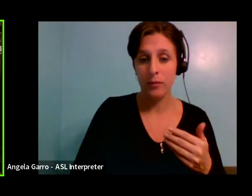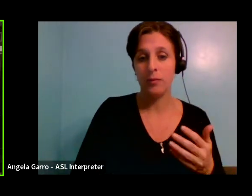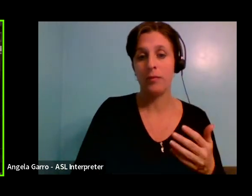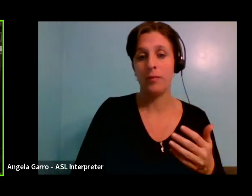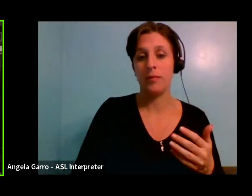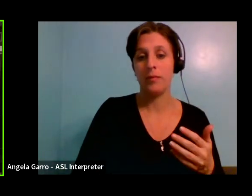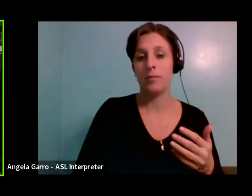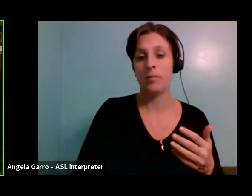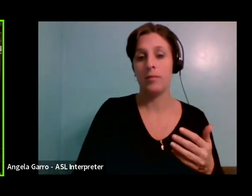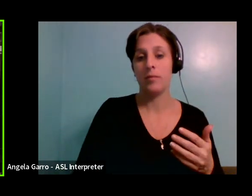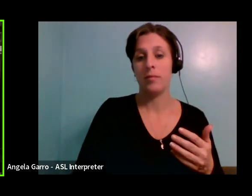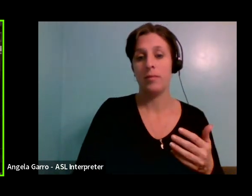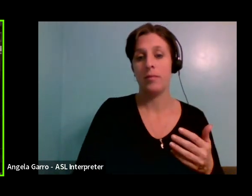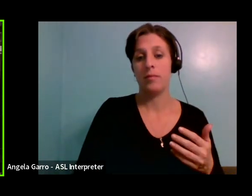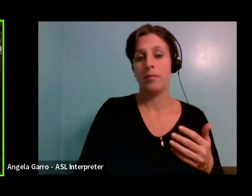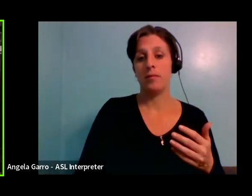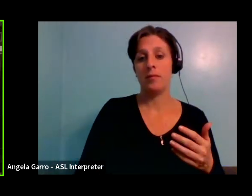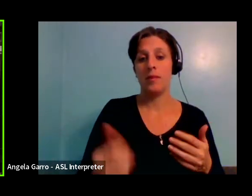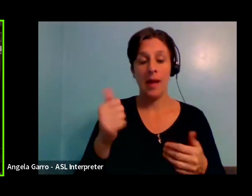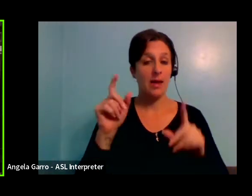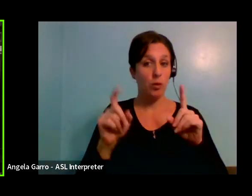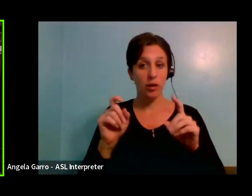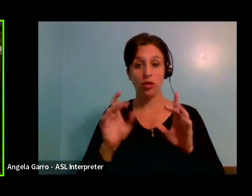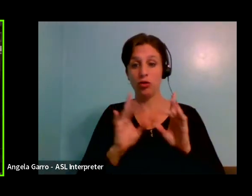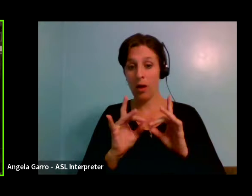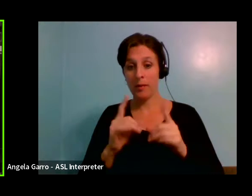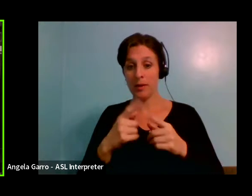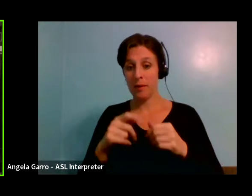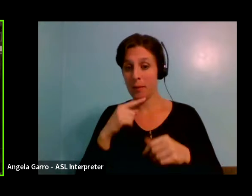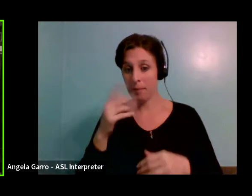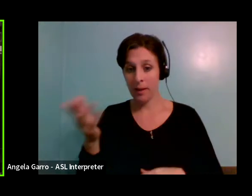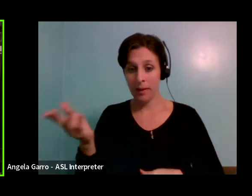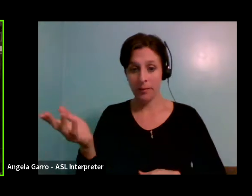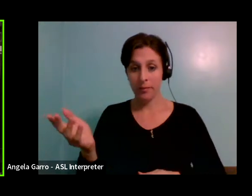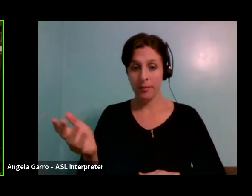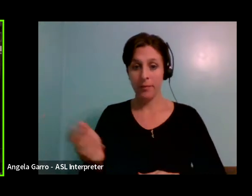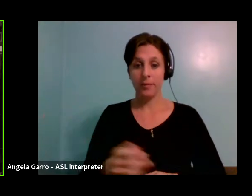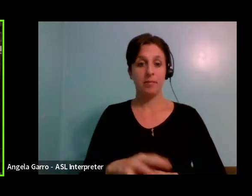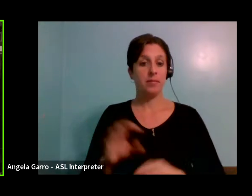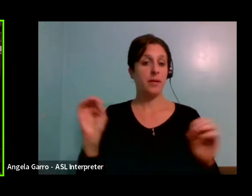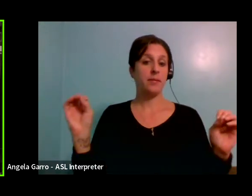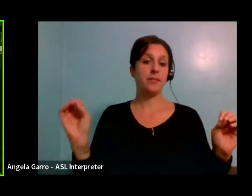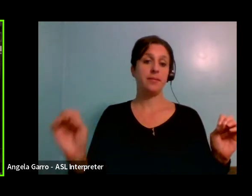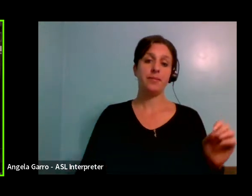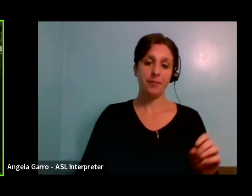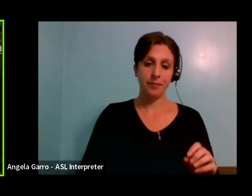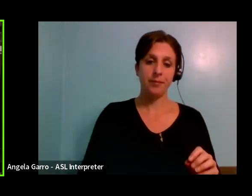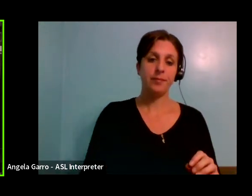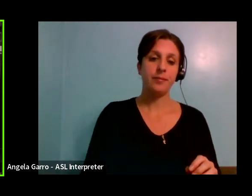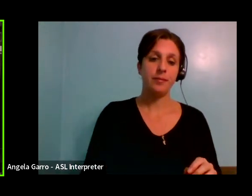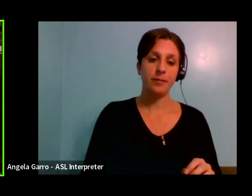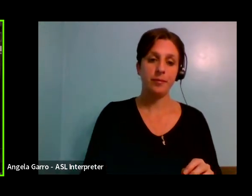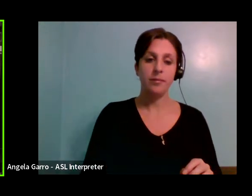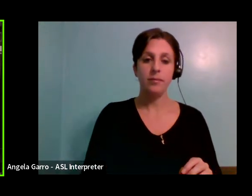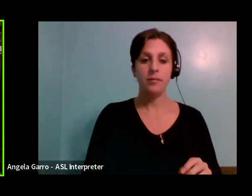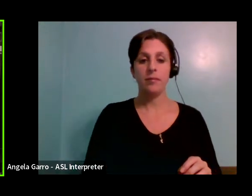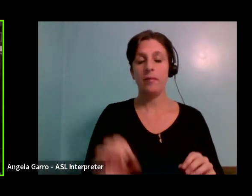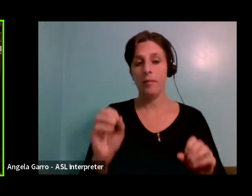there any any questions or comments from the public? There are none. Thank you. Okay.